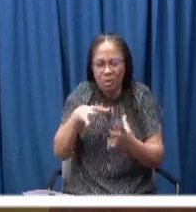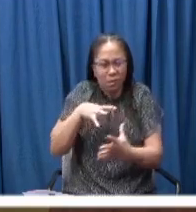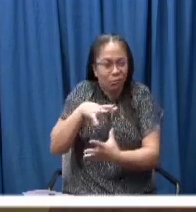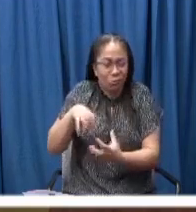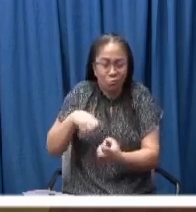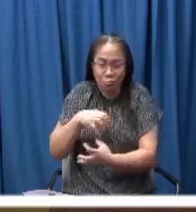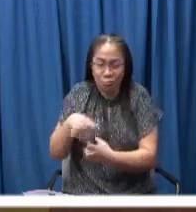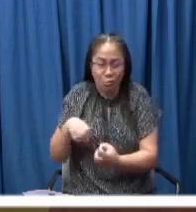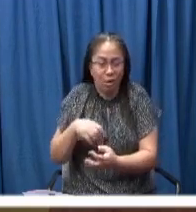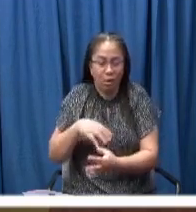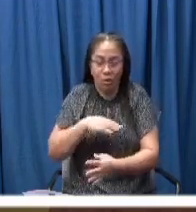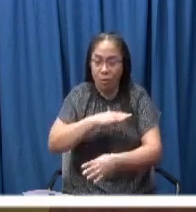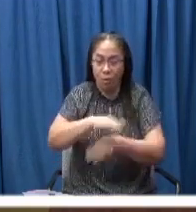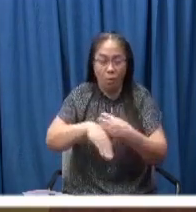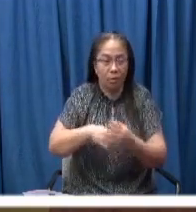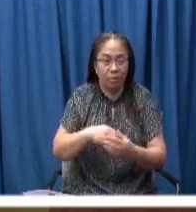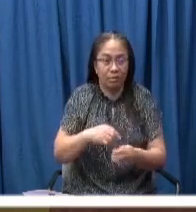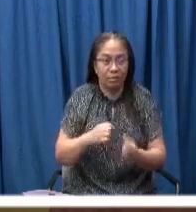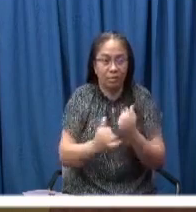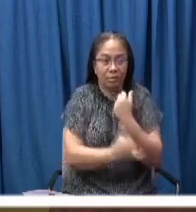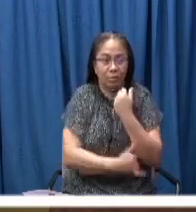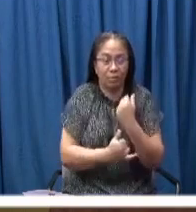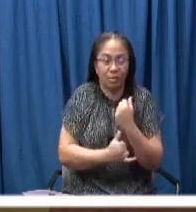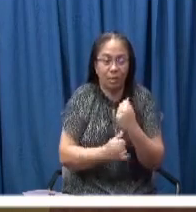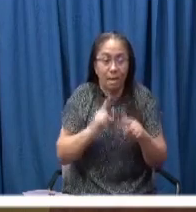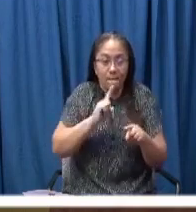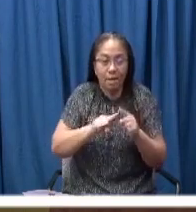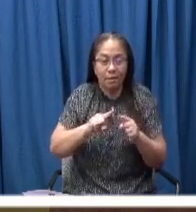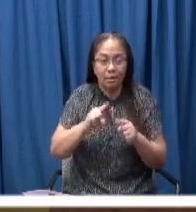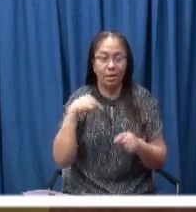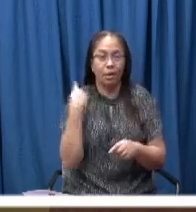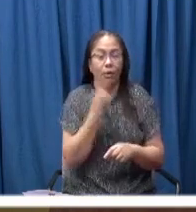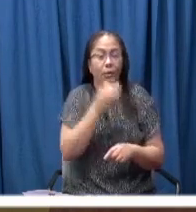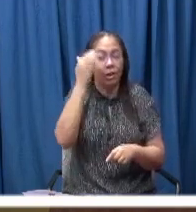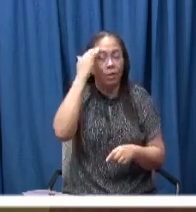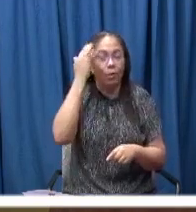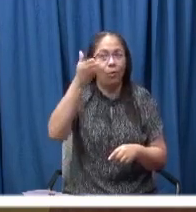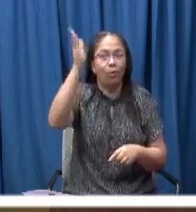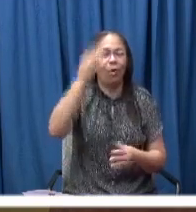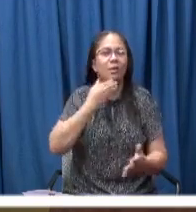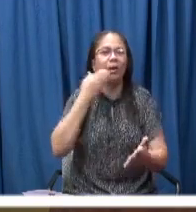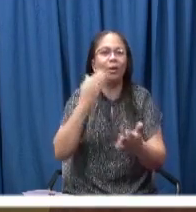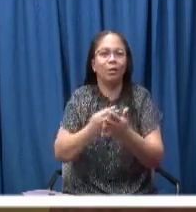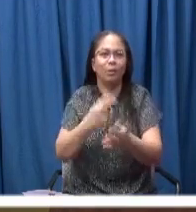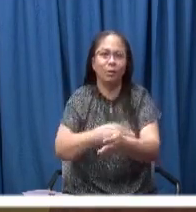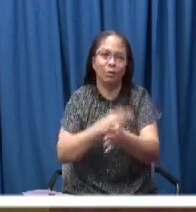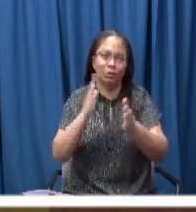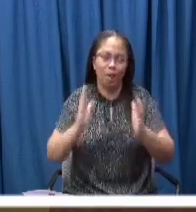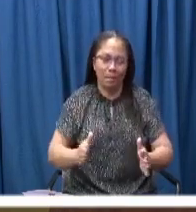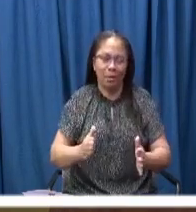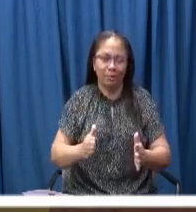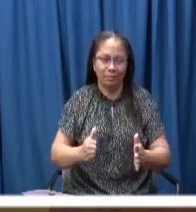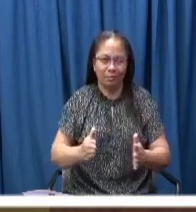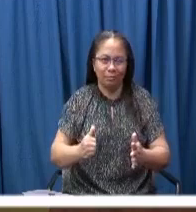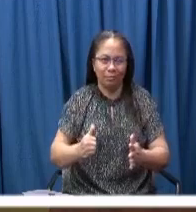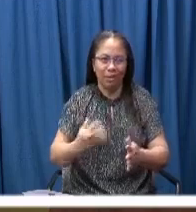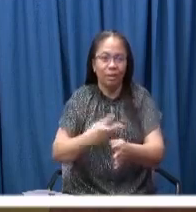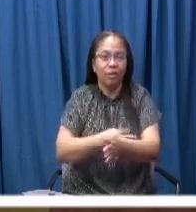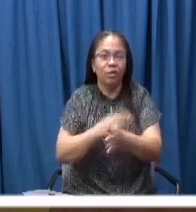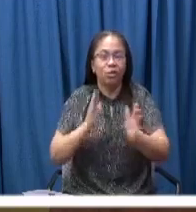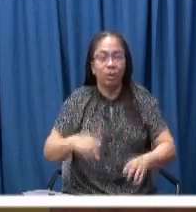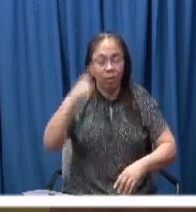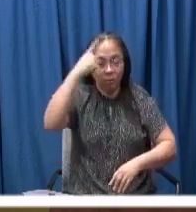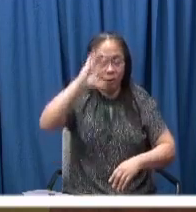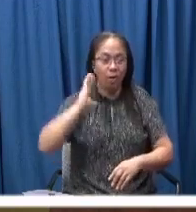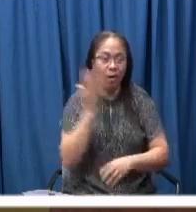everywhere. But we also know that God is a good shepherd. A shepherd of our soul. And the real question